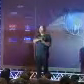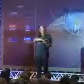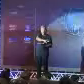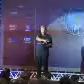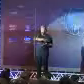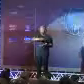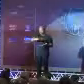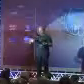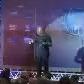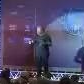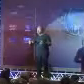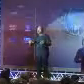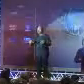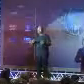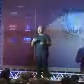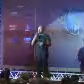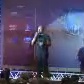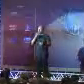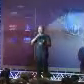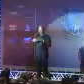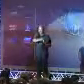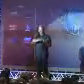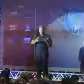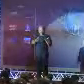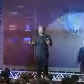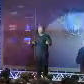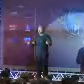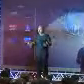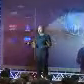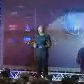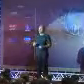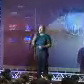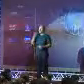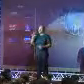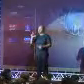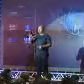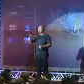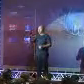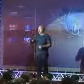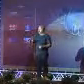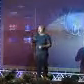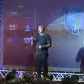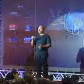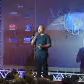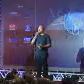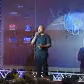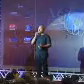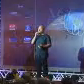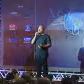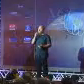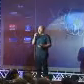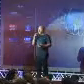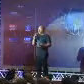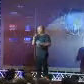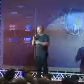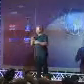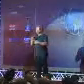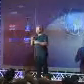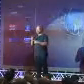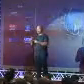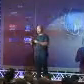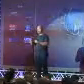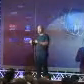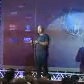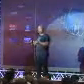But free and open source software isn't just about the operating system. It's about things like compilers and